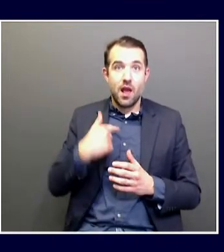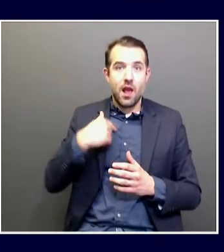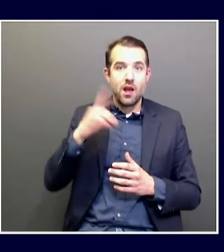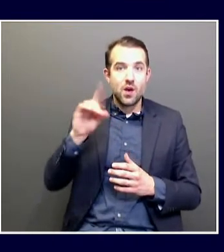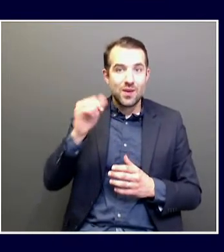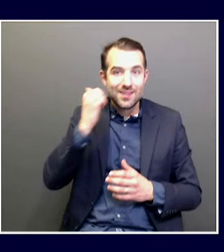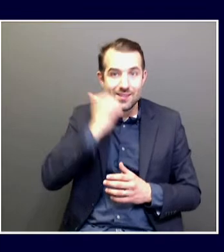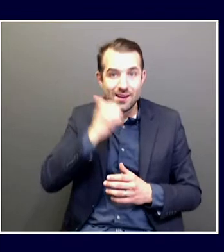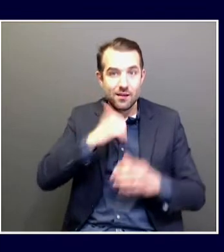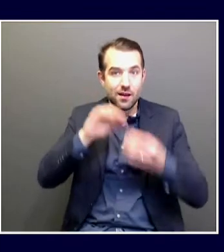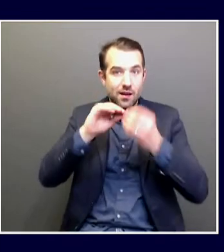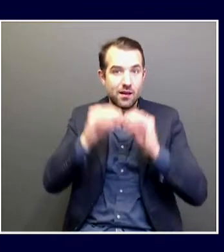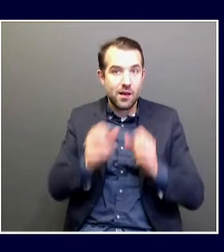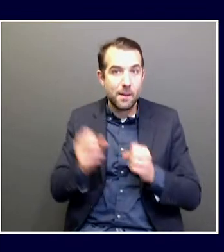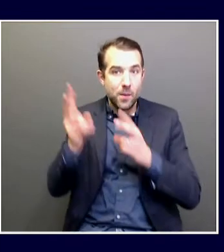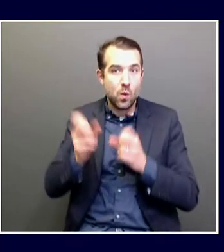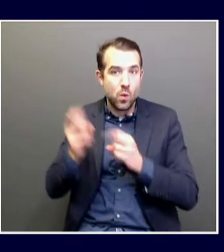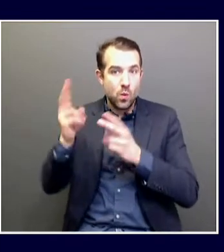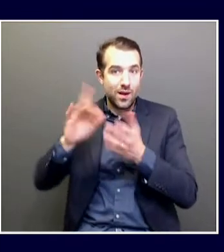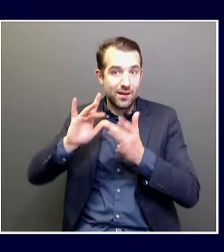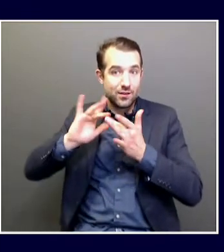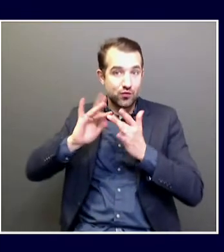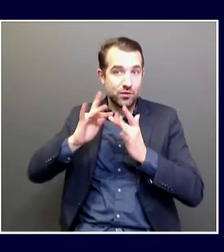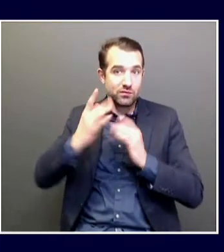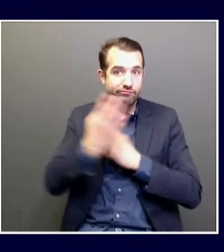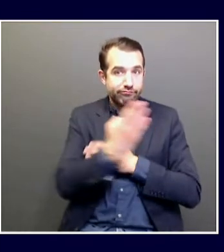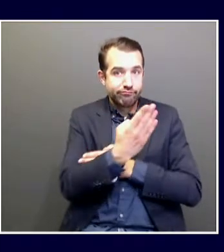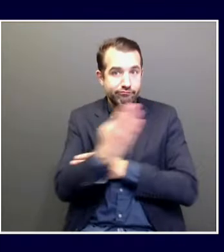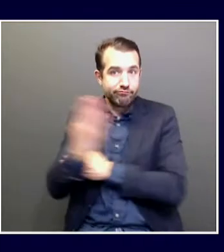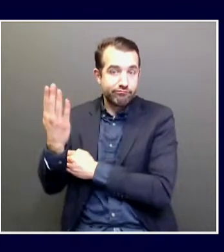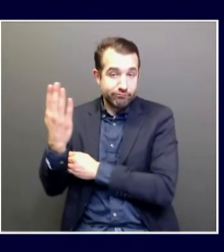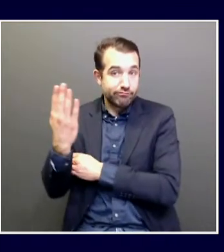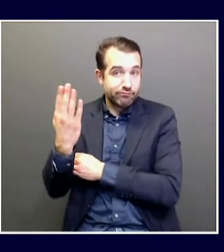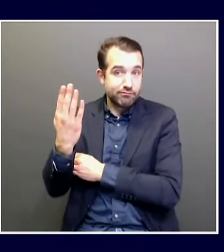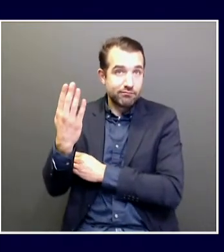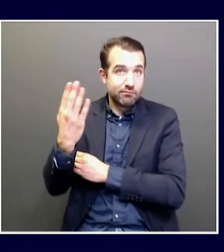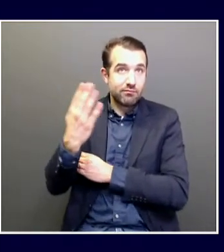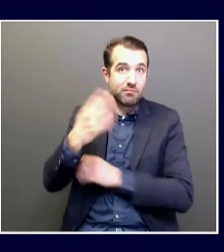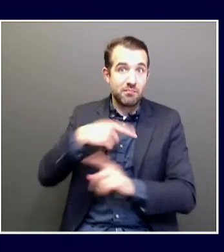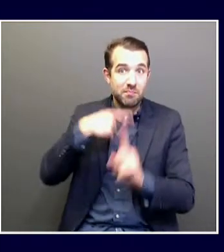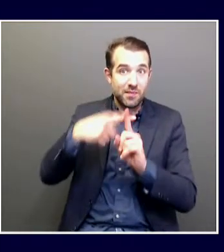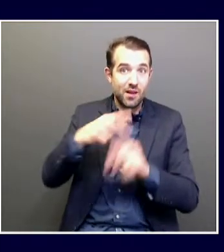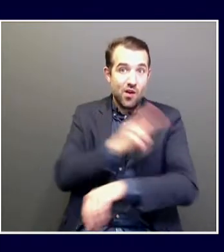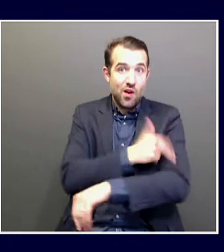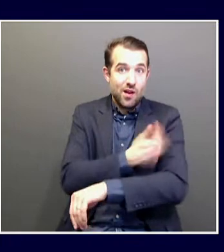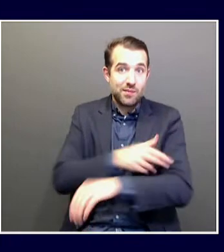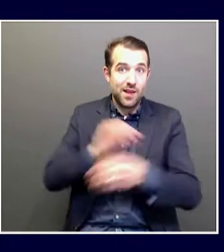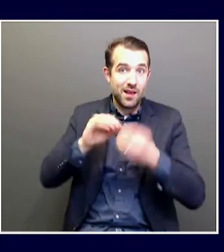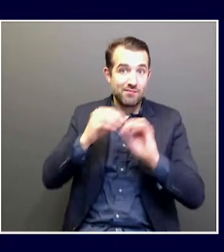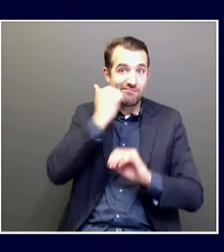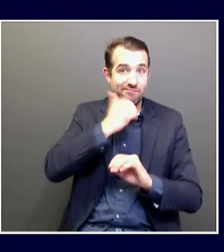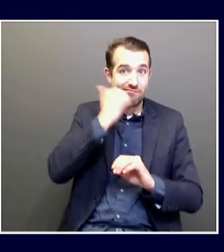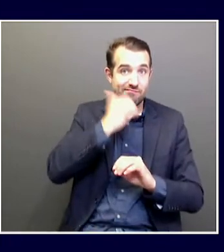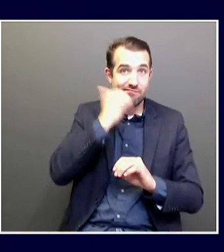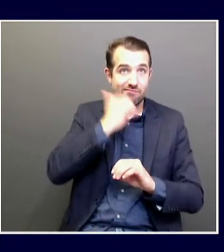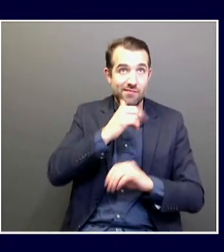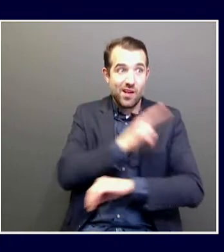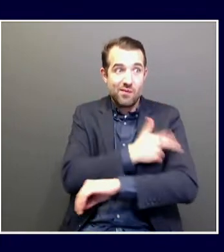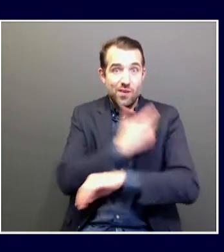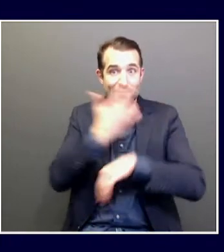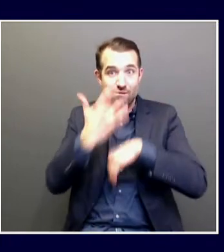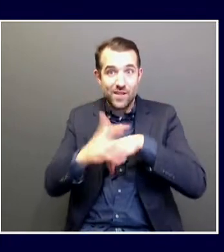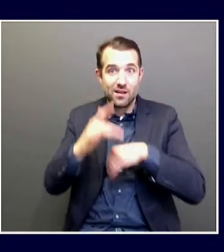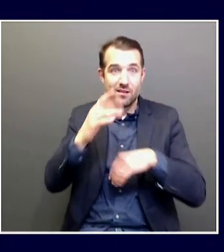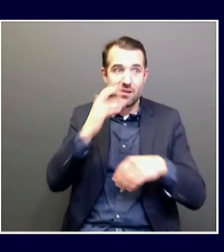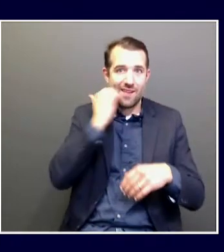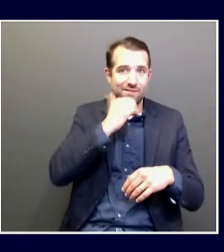on our website every morning, as well as daily hospitalization numbers, hospital capacity, vaccinations. We're